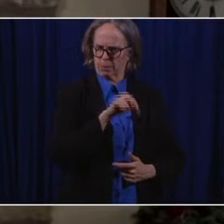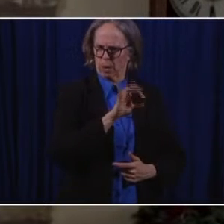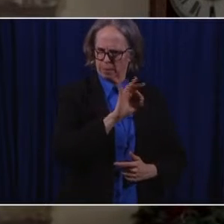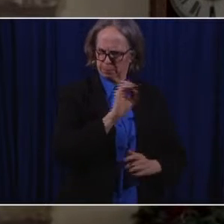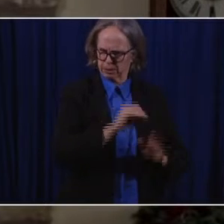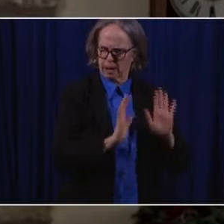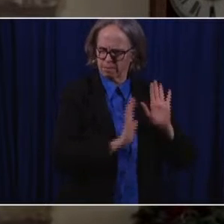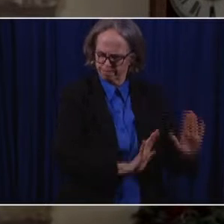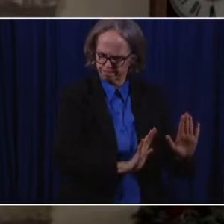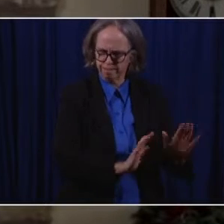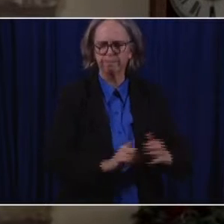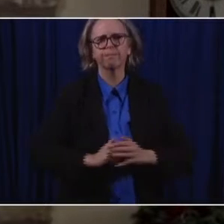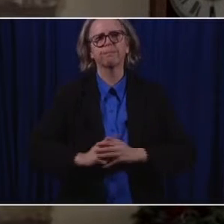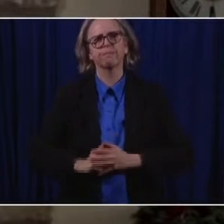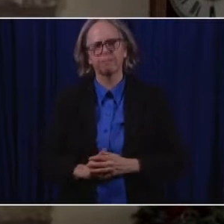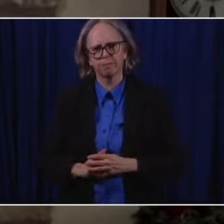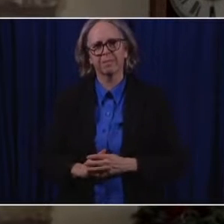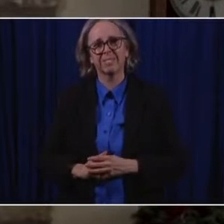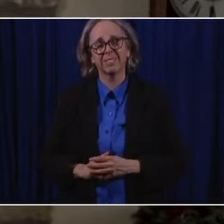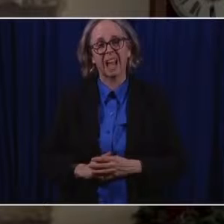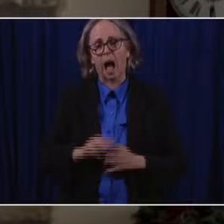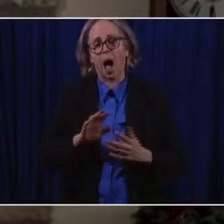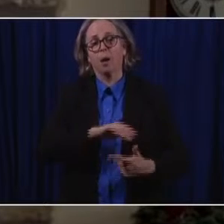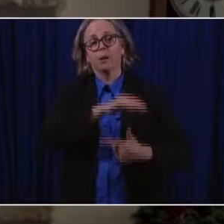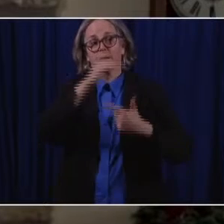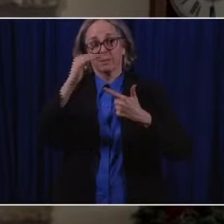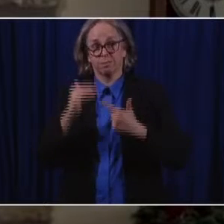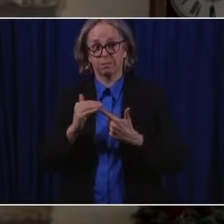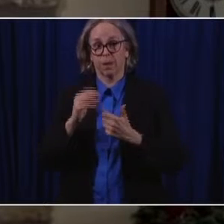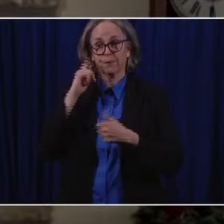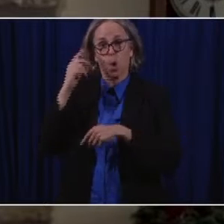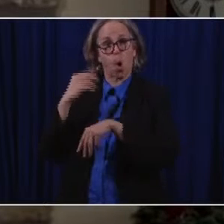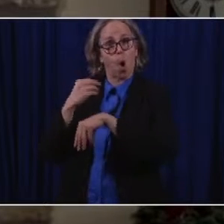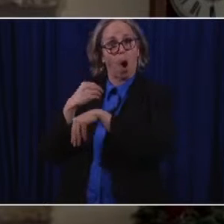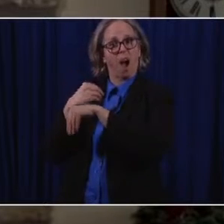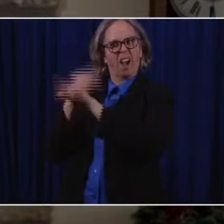person. Fully remote is